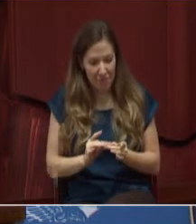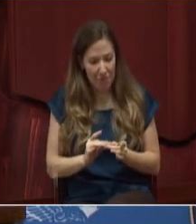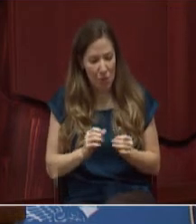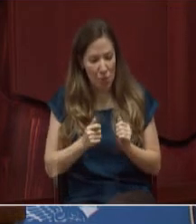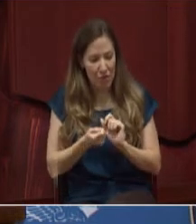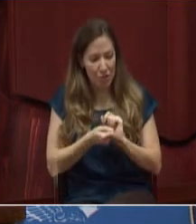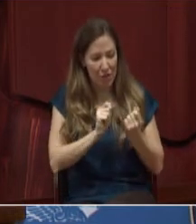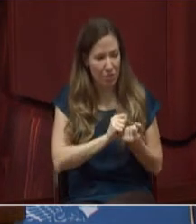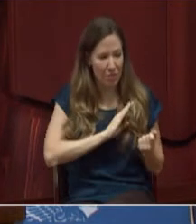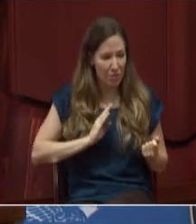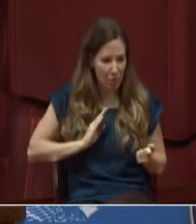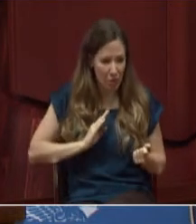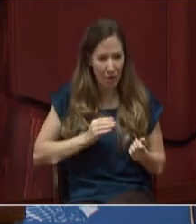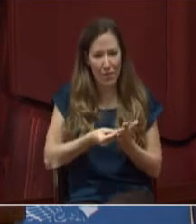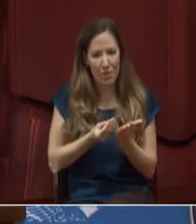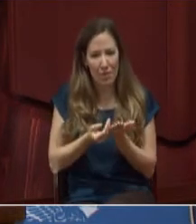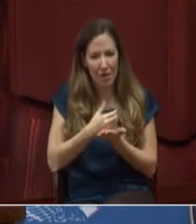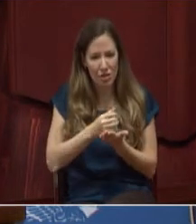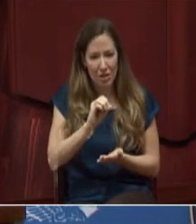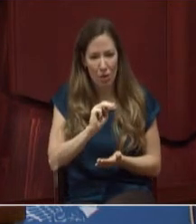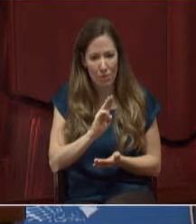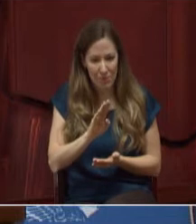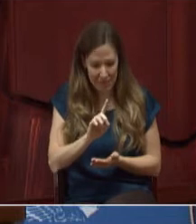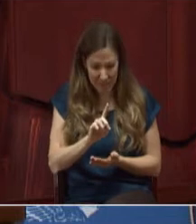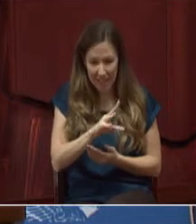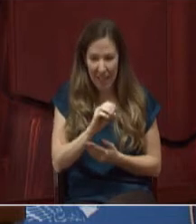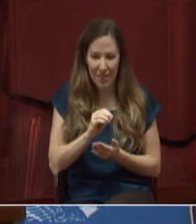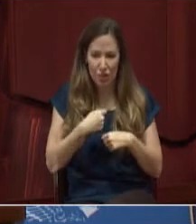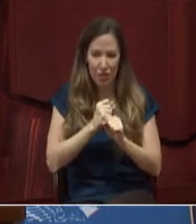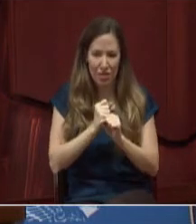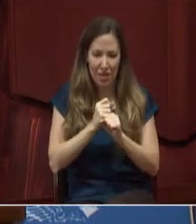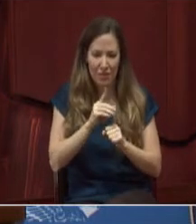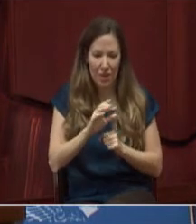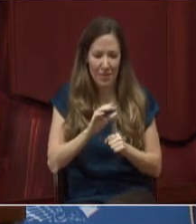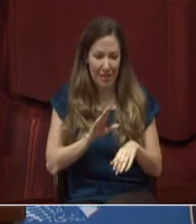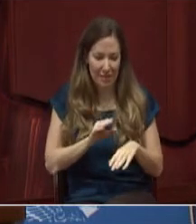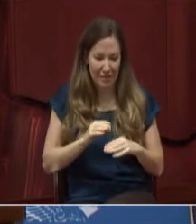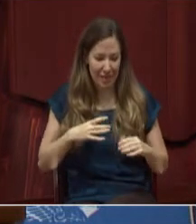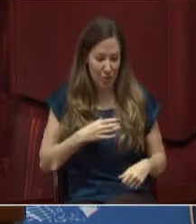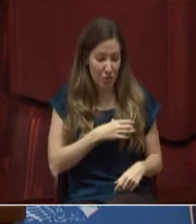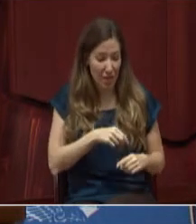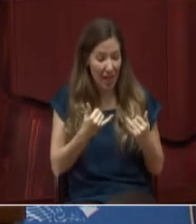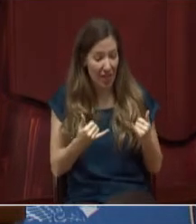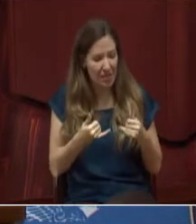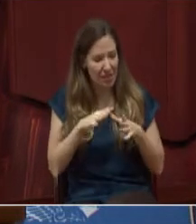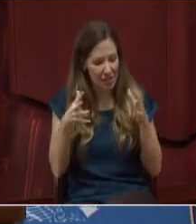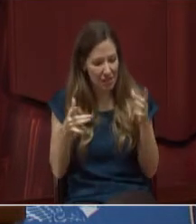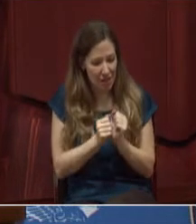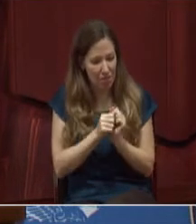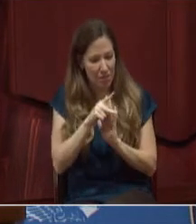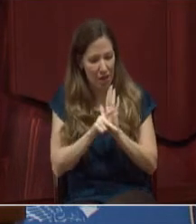of the Budget into OMB and the creation of the Domestic Council. This is the consolidation of policymaking